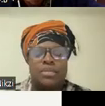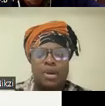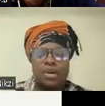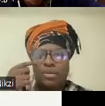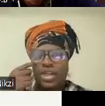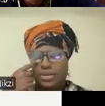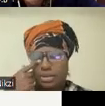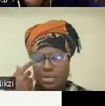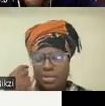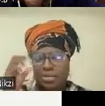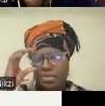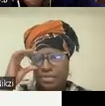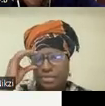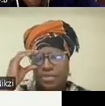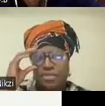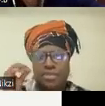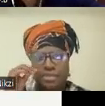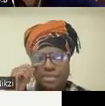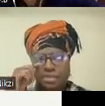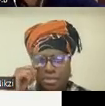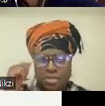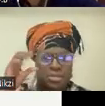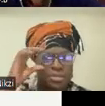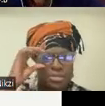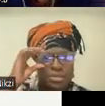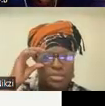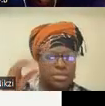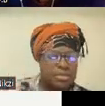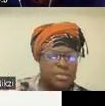otherwise confidential. Thanks.